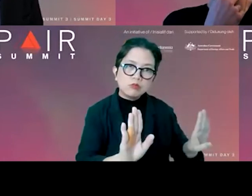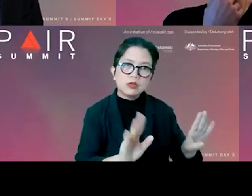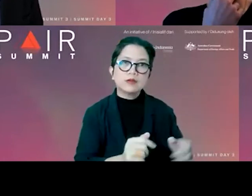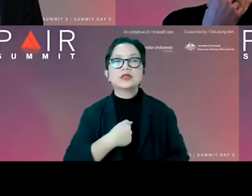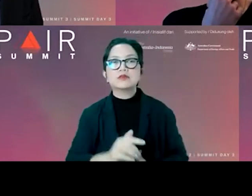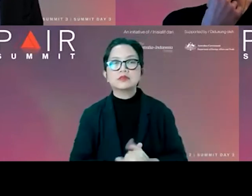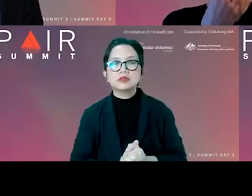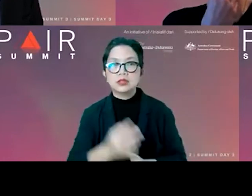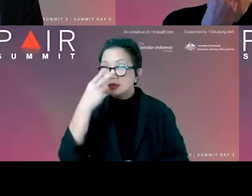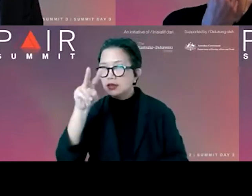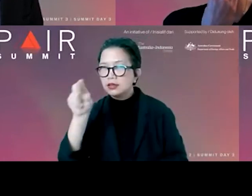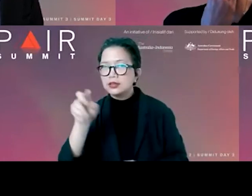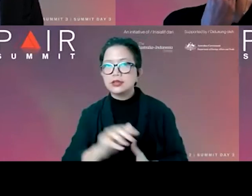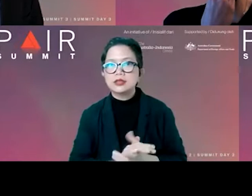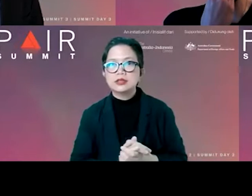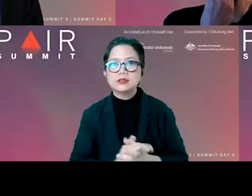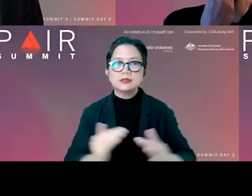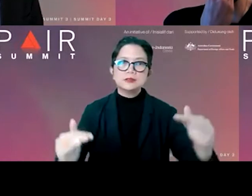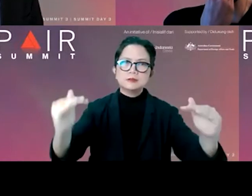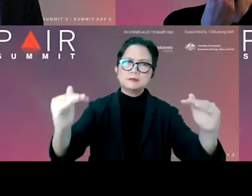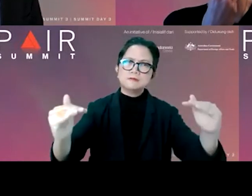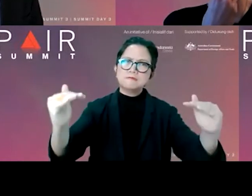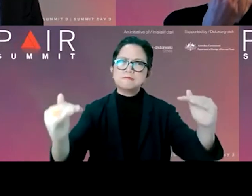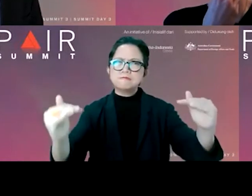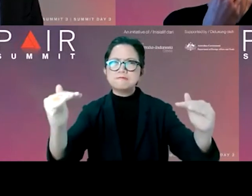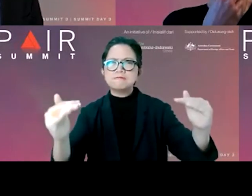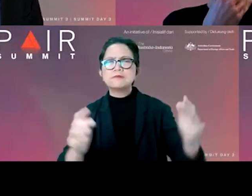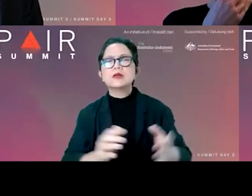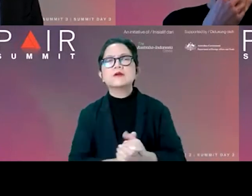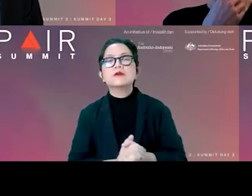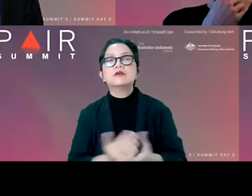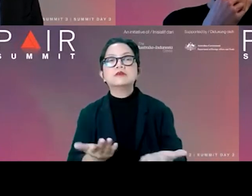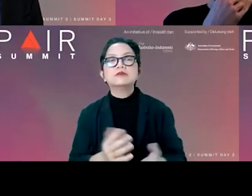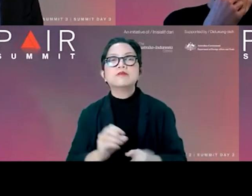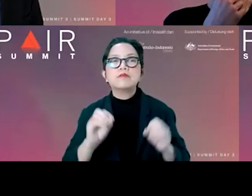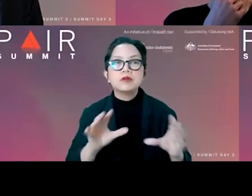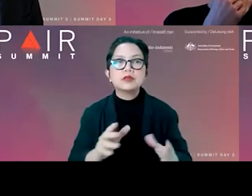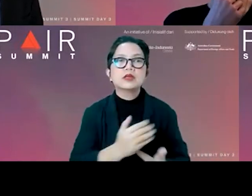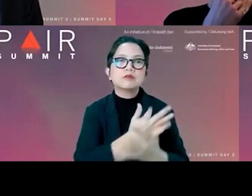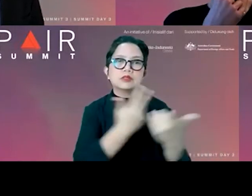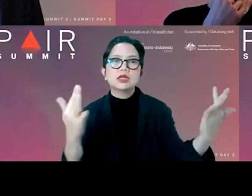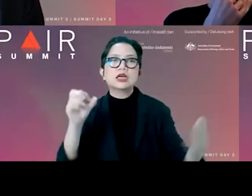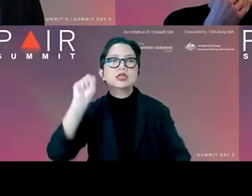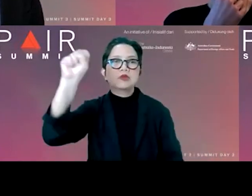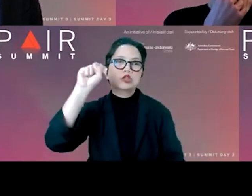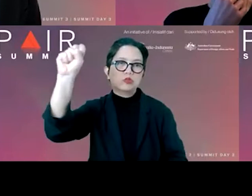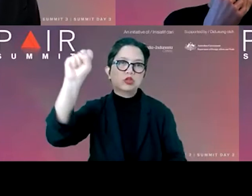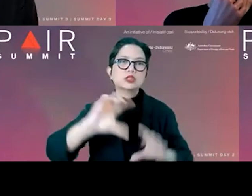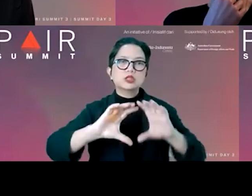globe occur and such like that. And I think in Indonesia, from my lens, they've done a really good job at